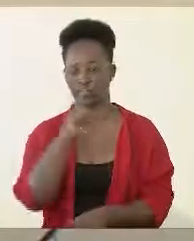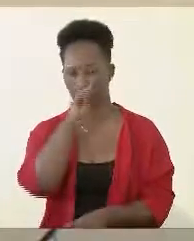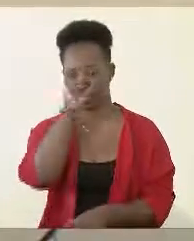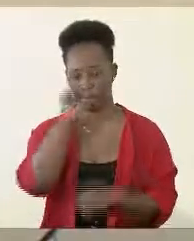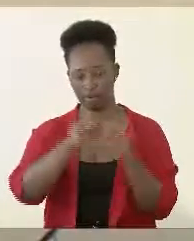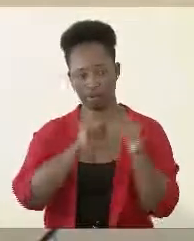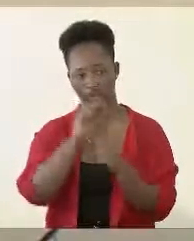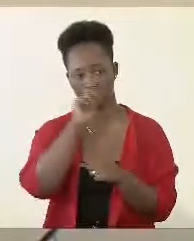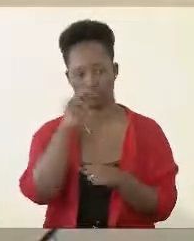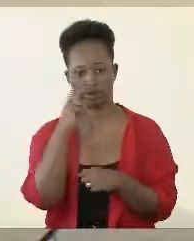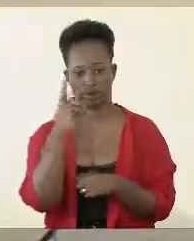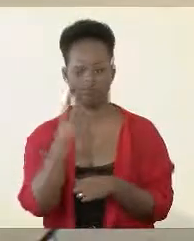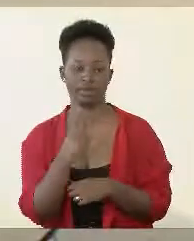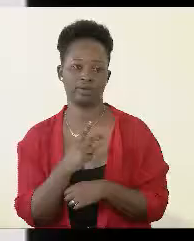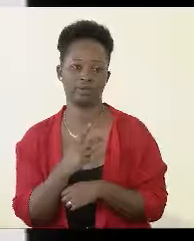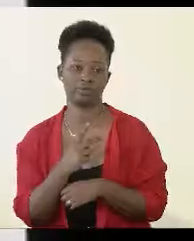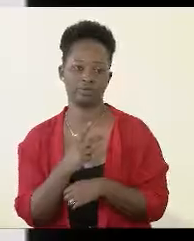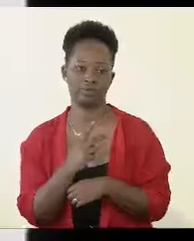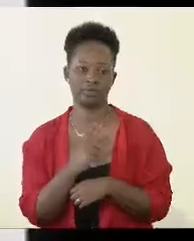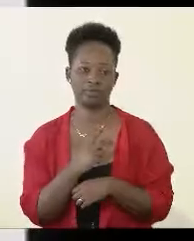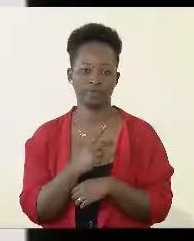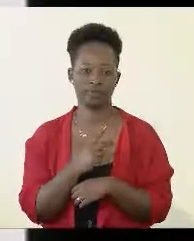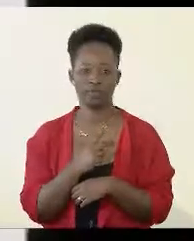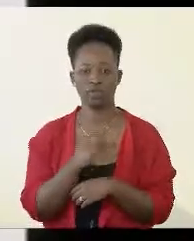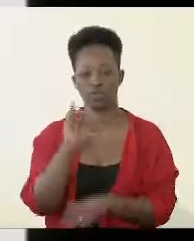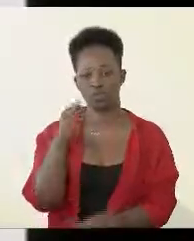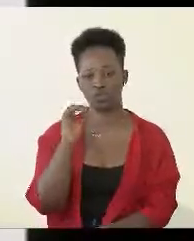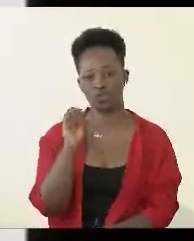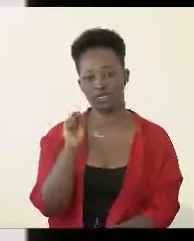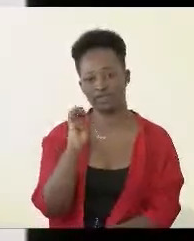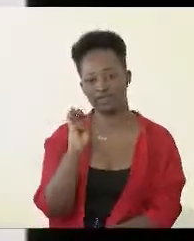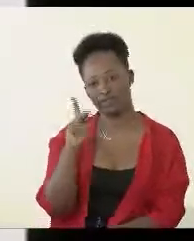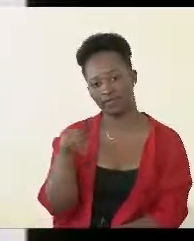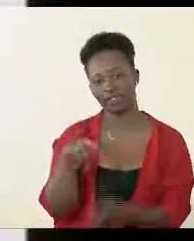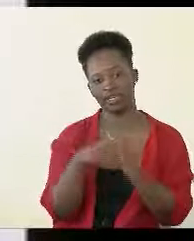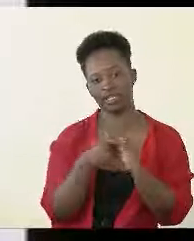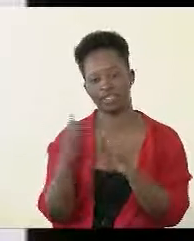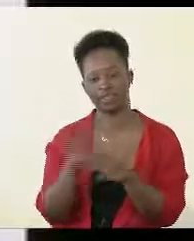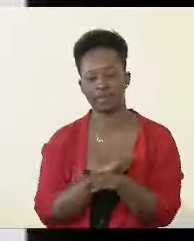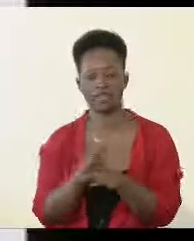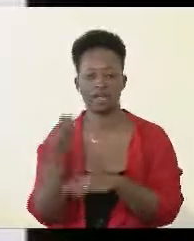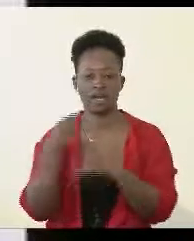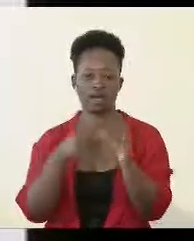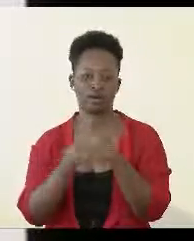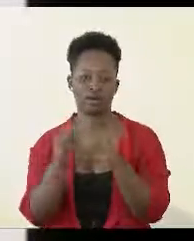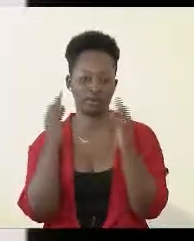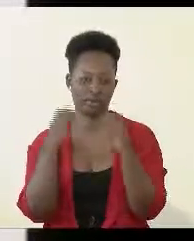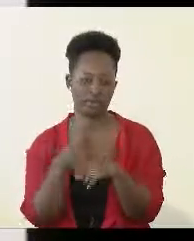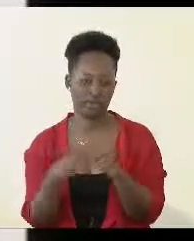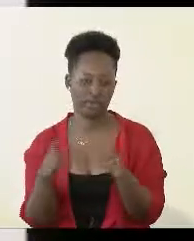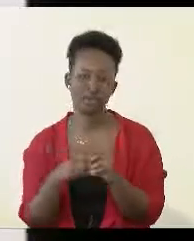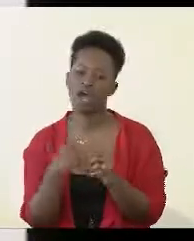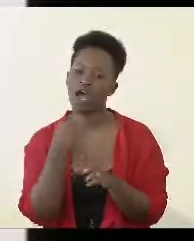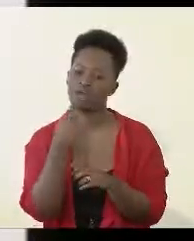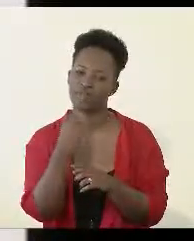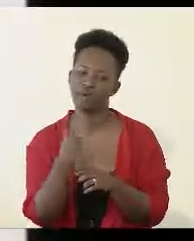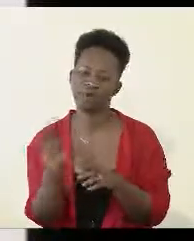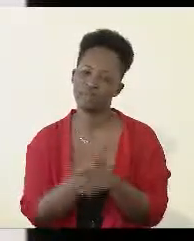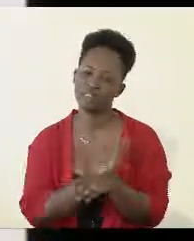it with the motives of business growth. The motives of business growth.